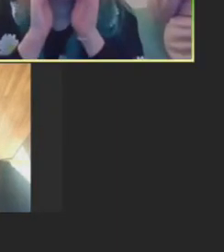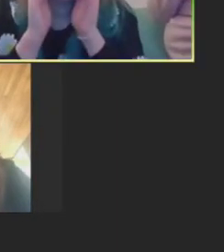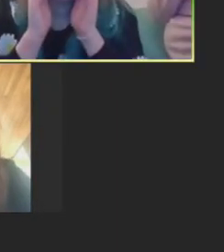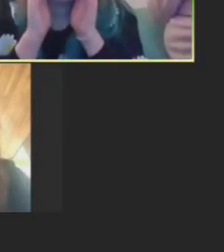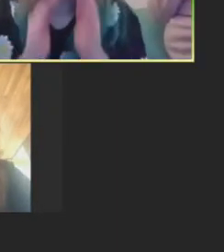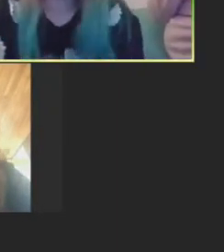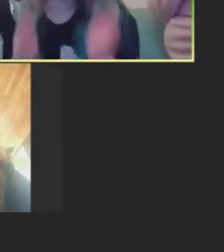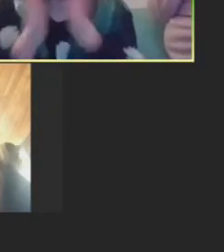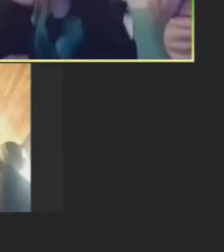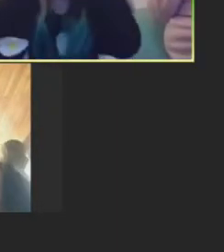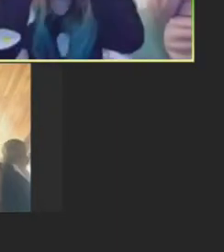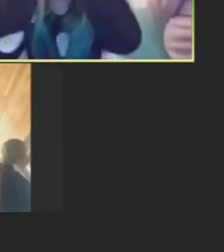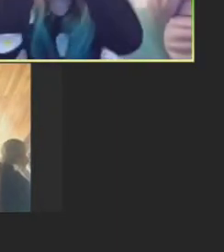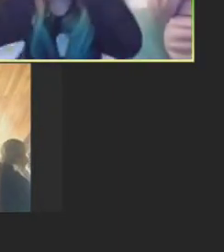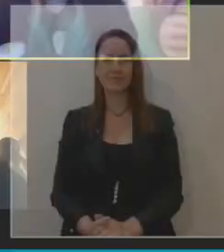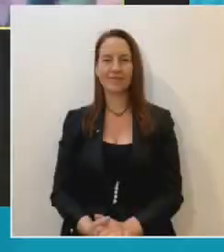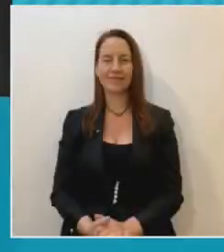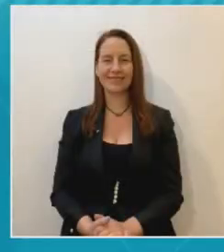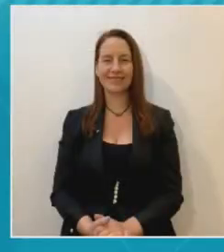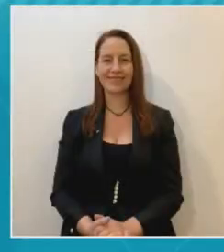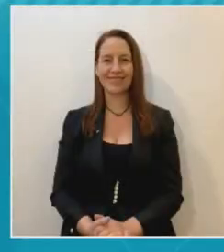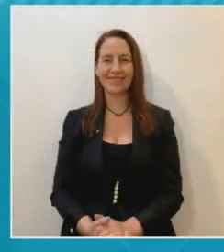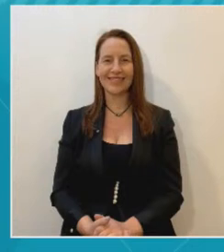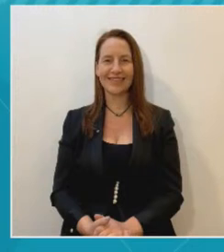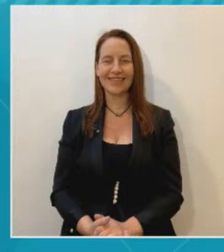Well done, guys.